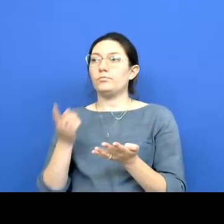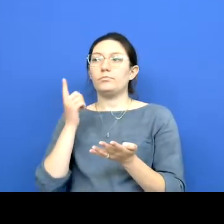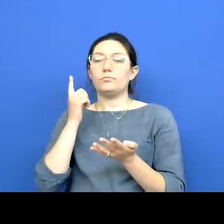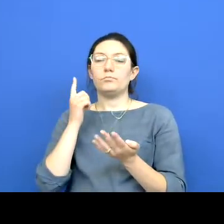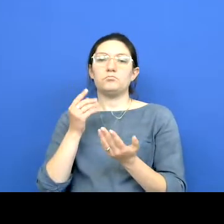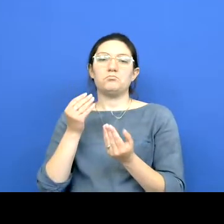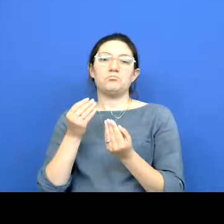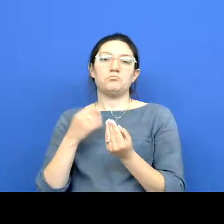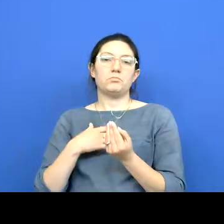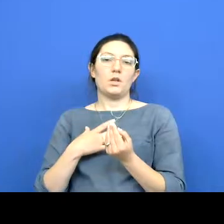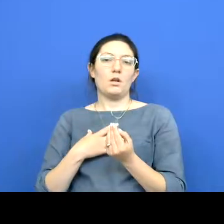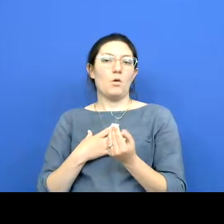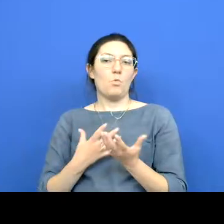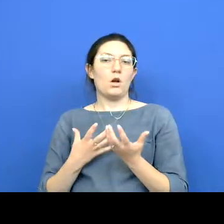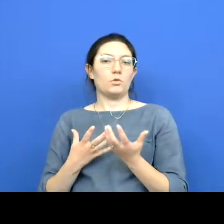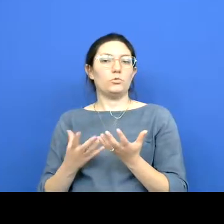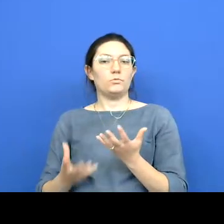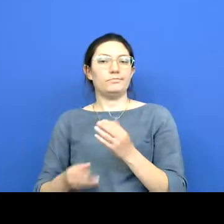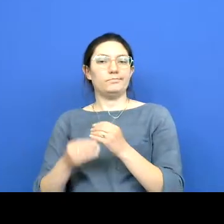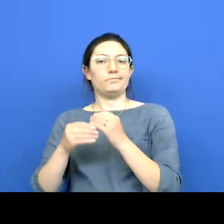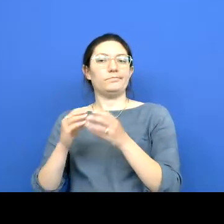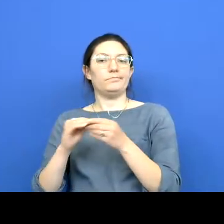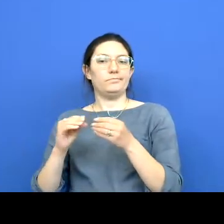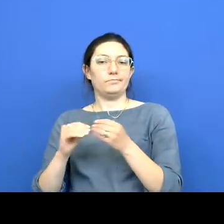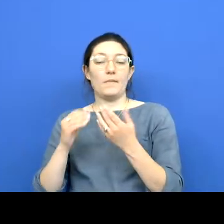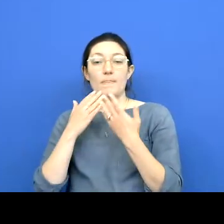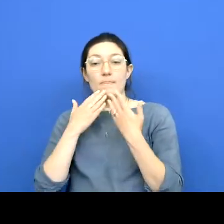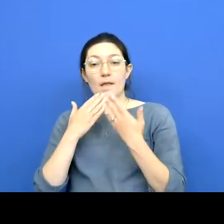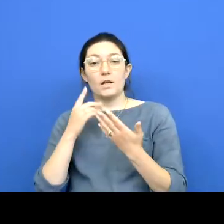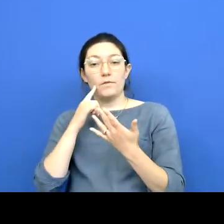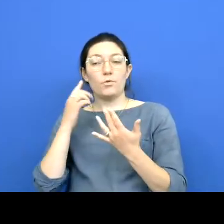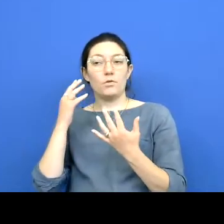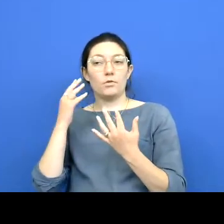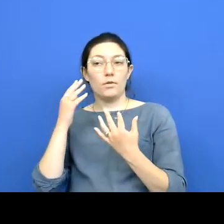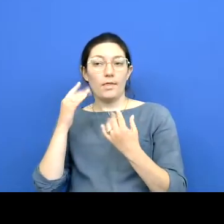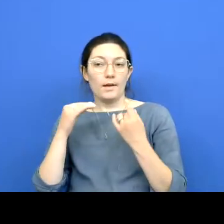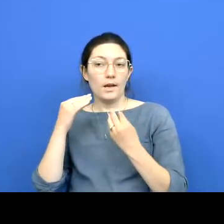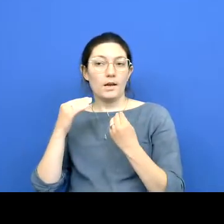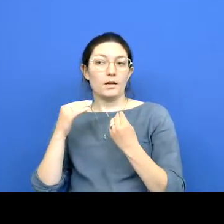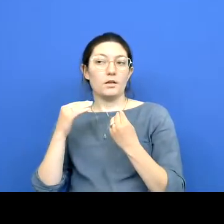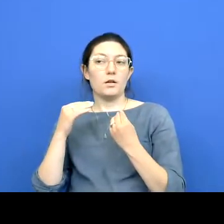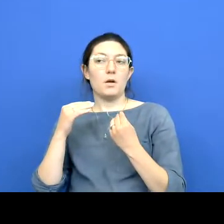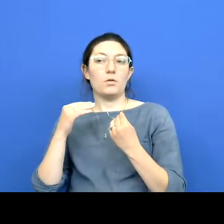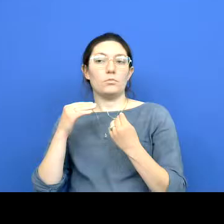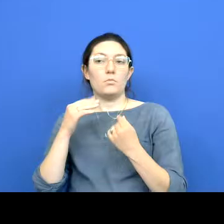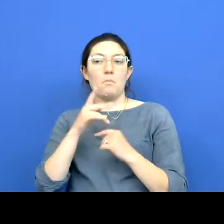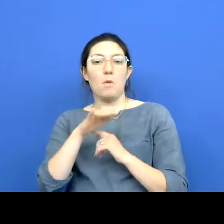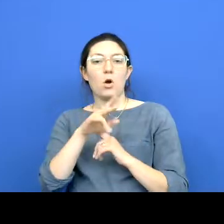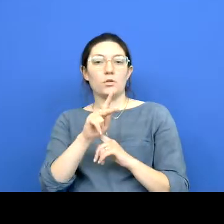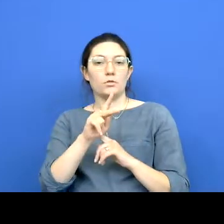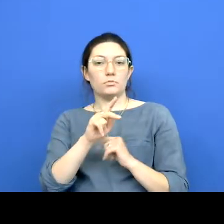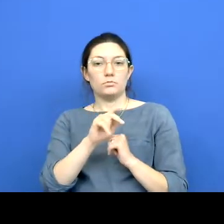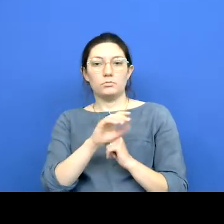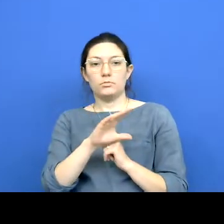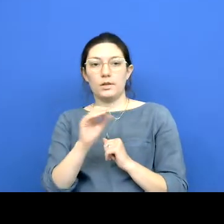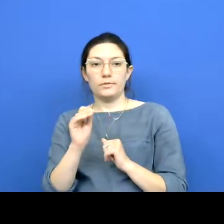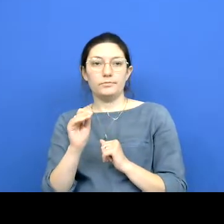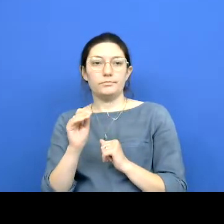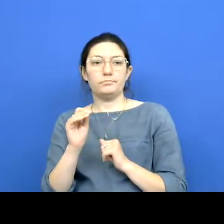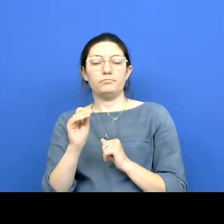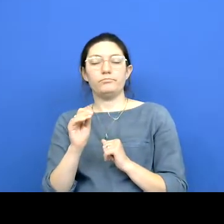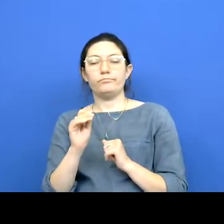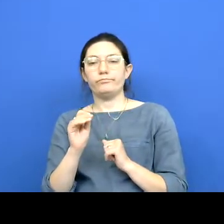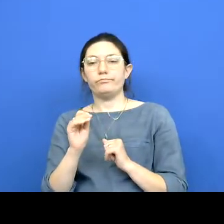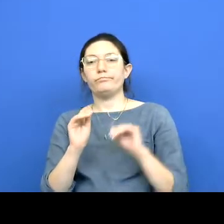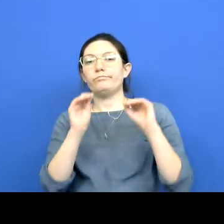I'd just like to say thank you for thinking of the parks when planting a